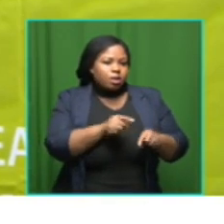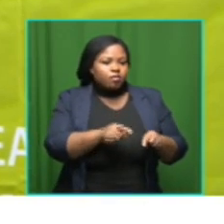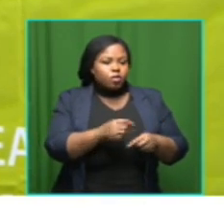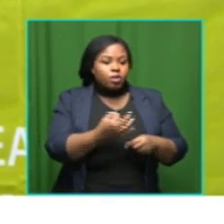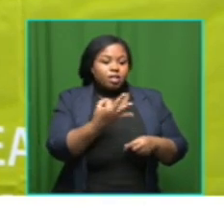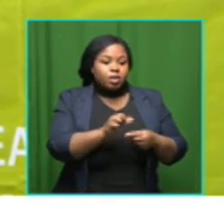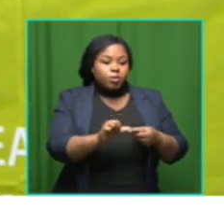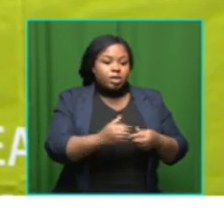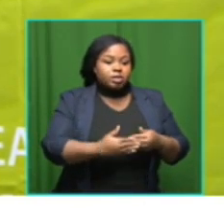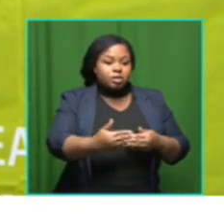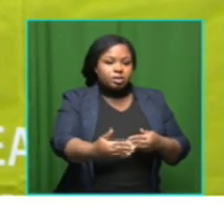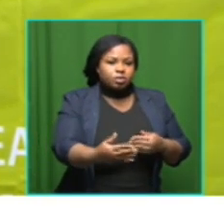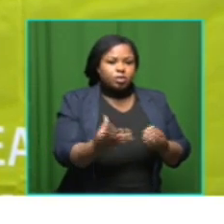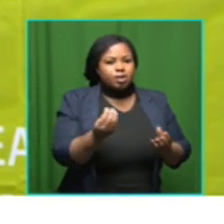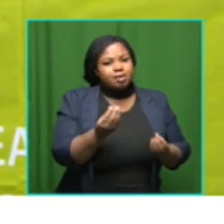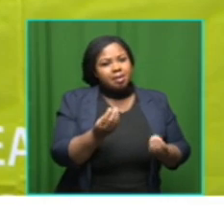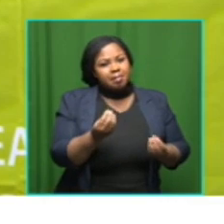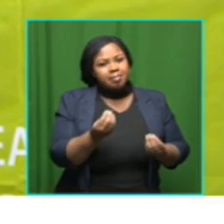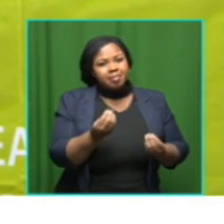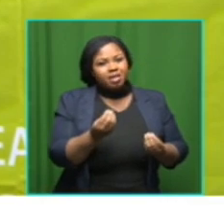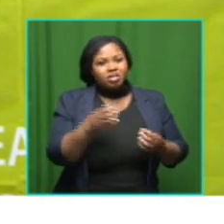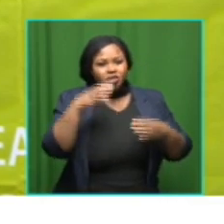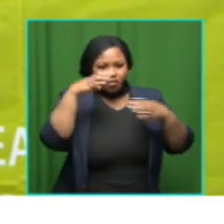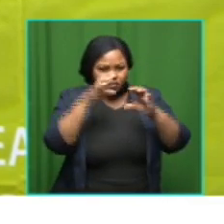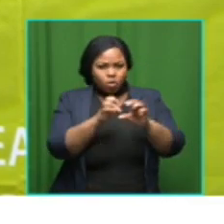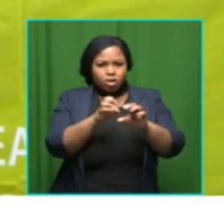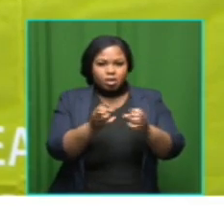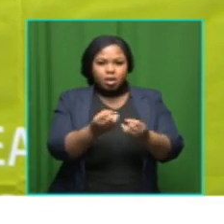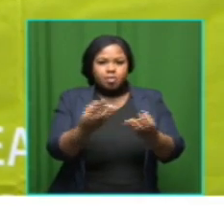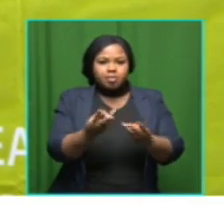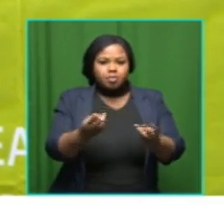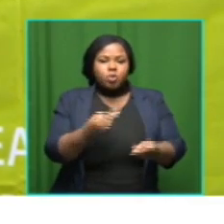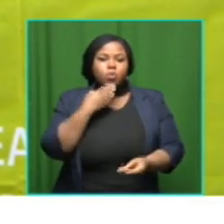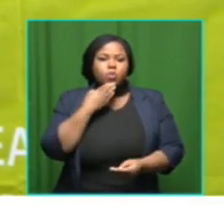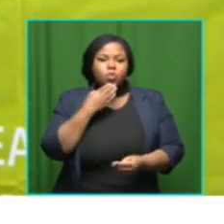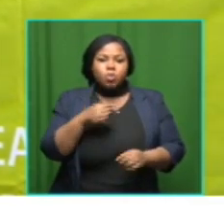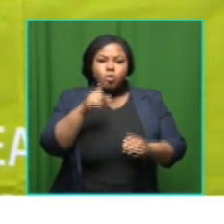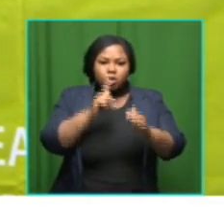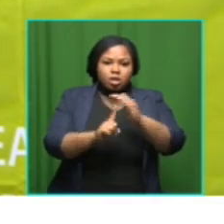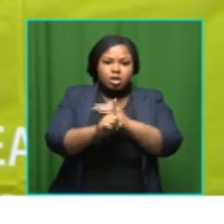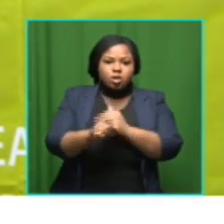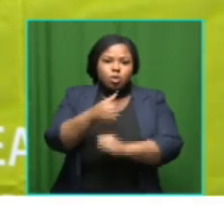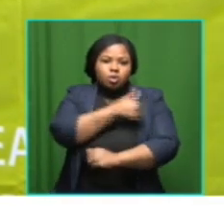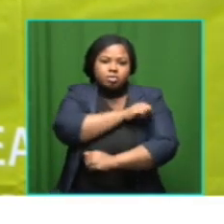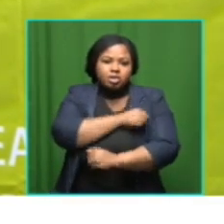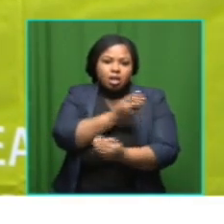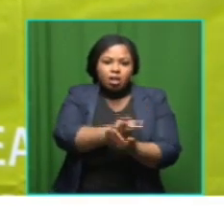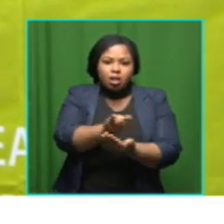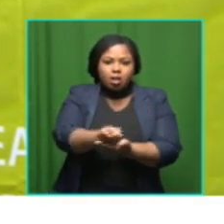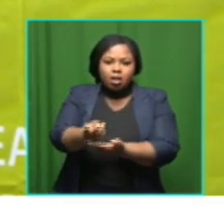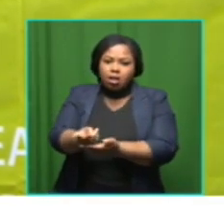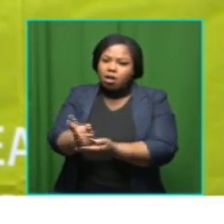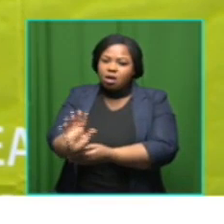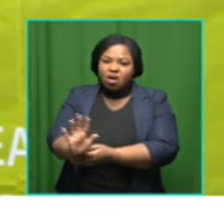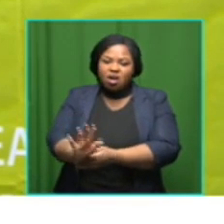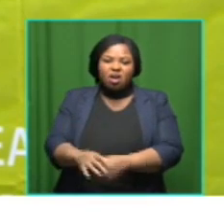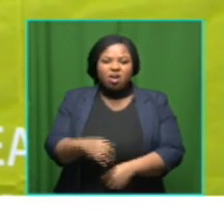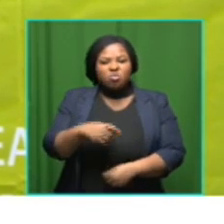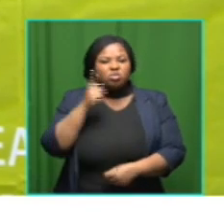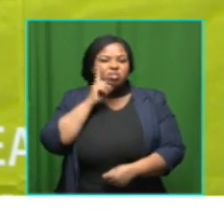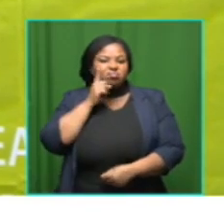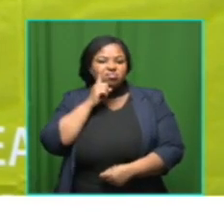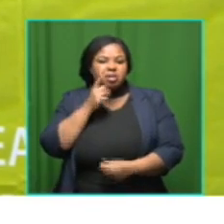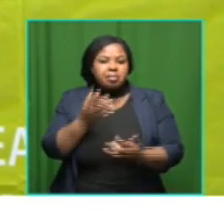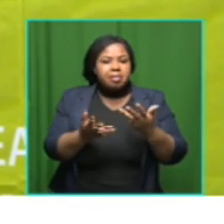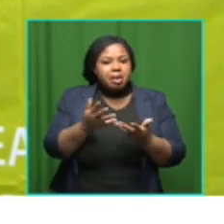figures that they've indicated, they've not focused on the admissions. They're focused on what the positive tests should be.